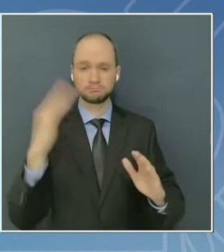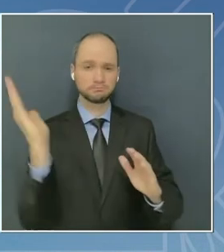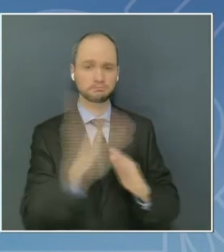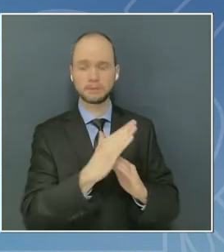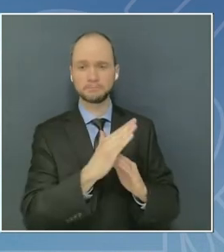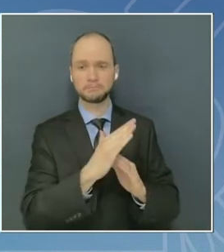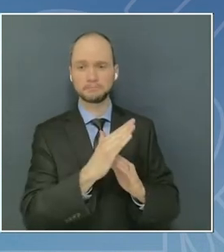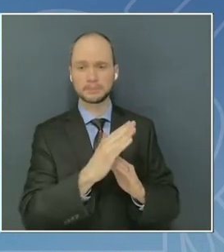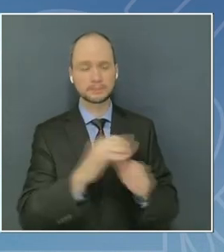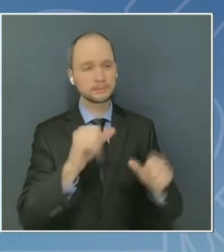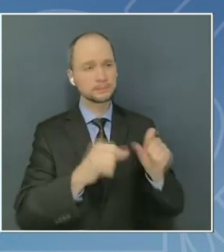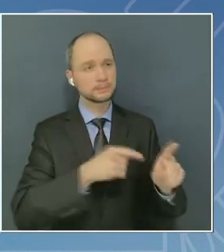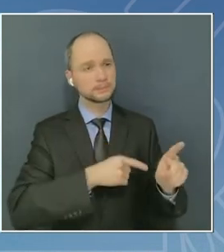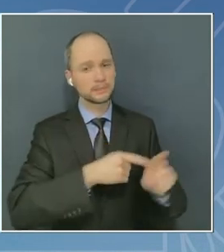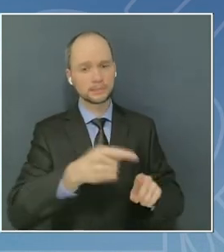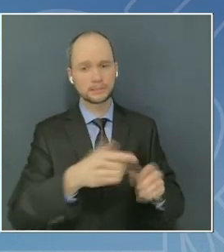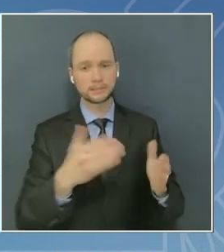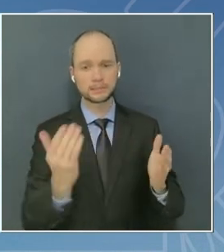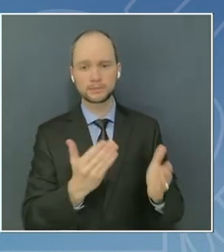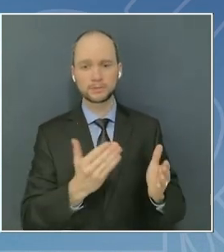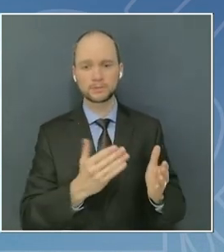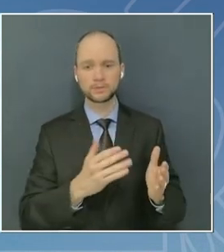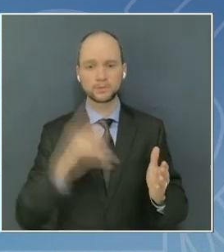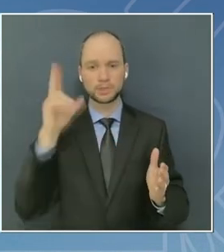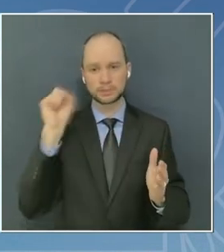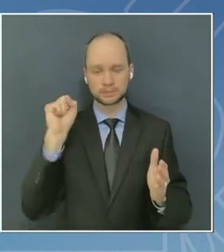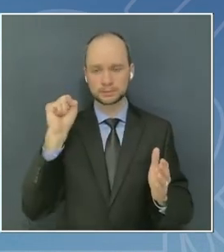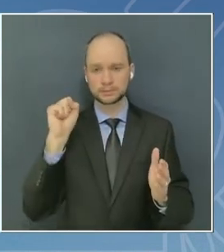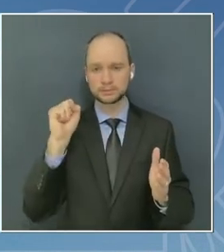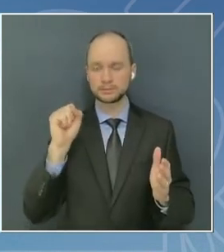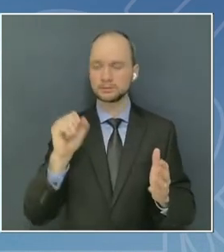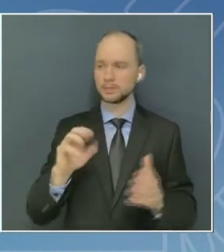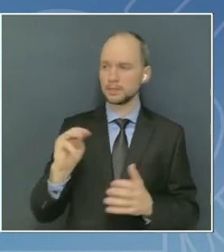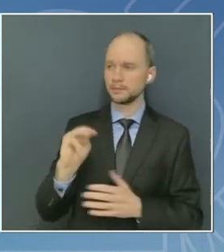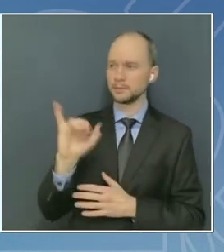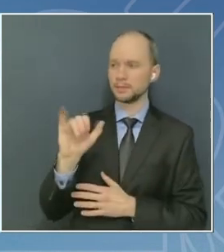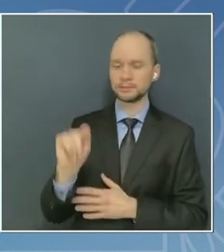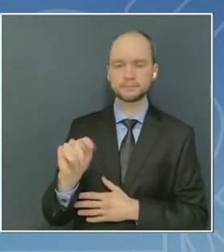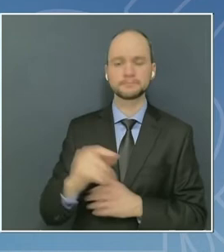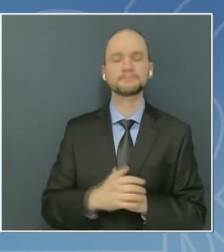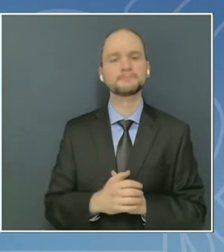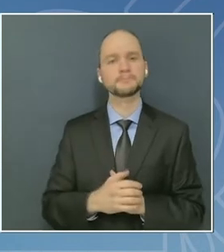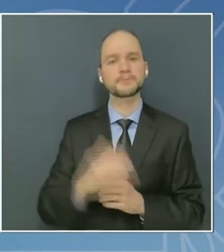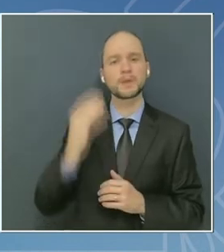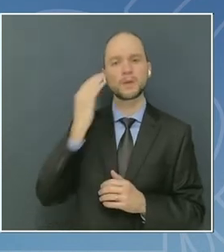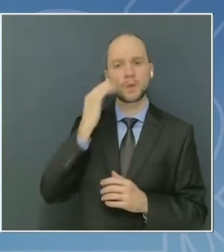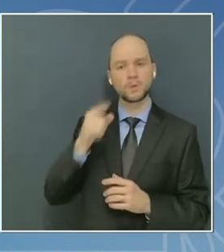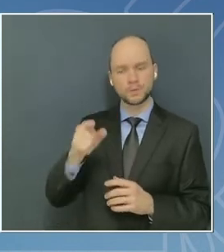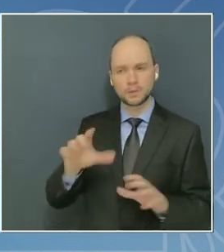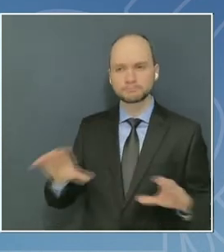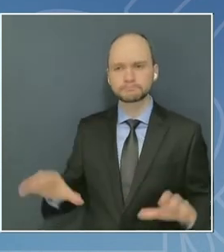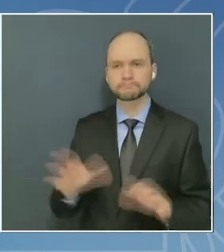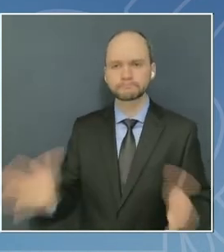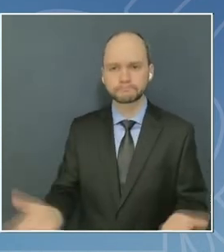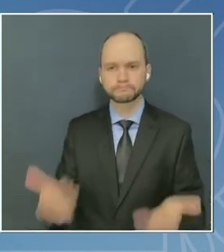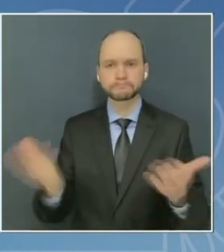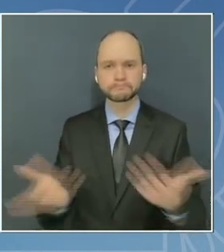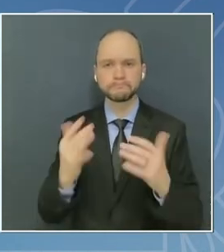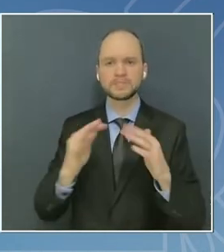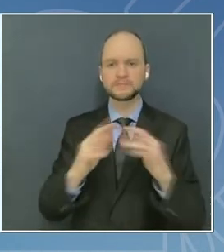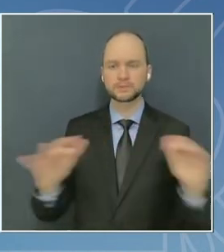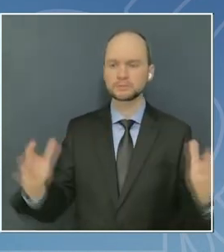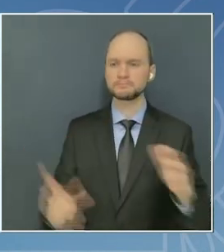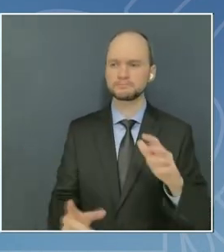premier educational institutions? Also, I know you have, you've been active in promoting diversity within the STEM community